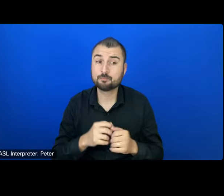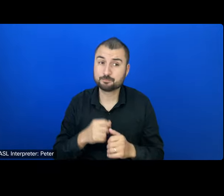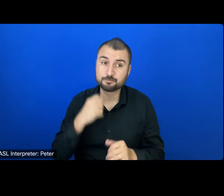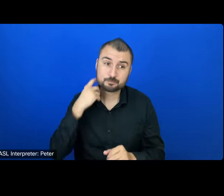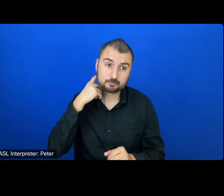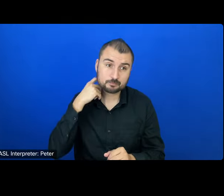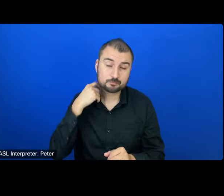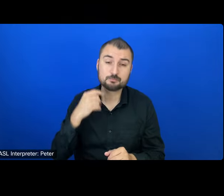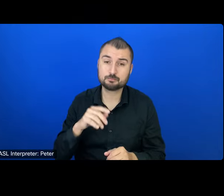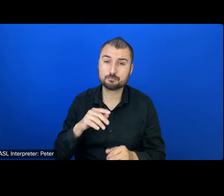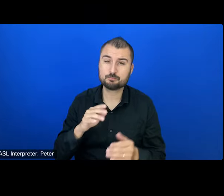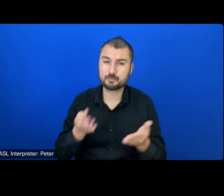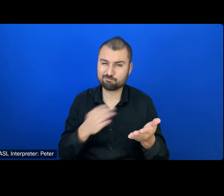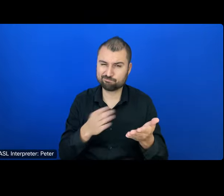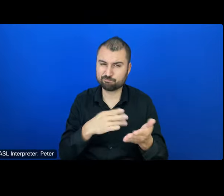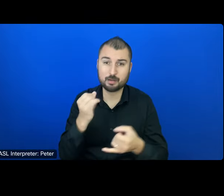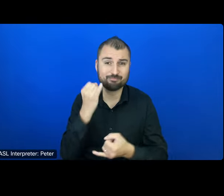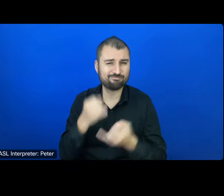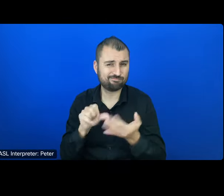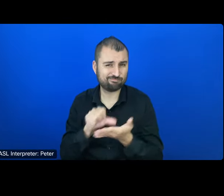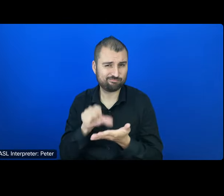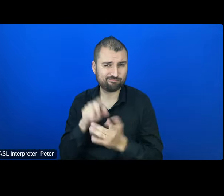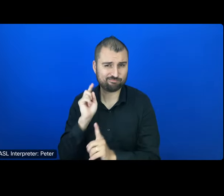So on the very, very last page,